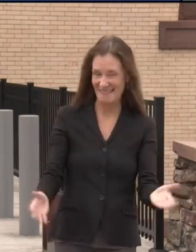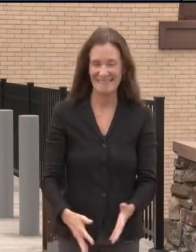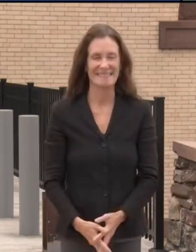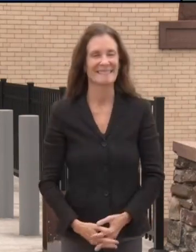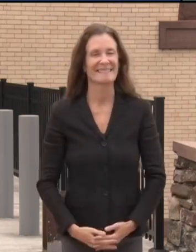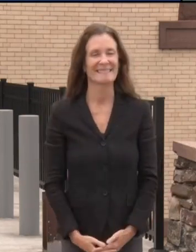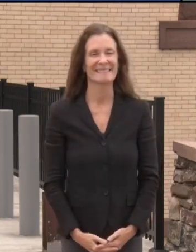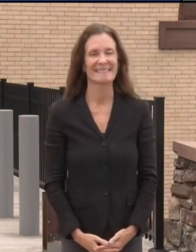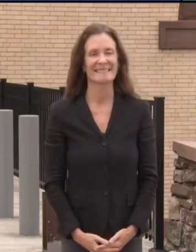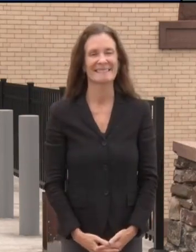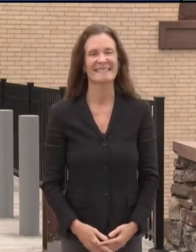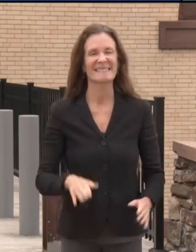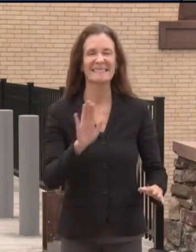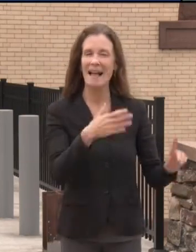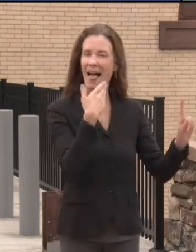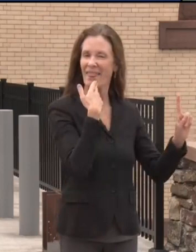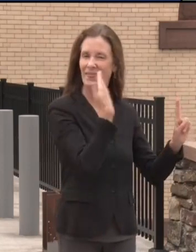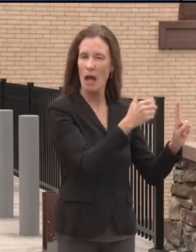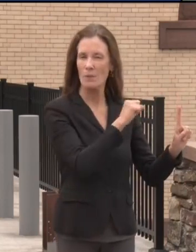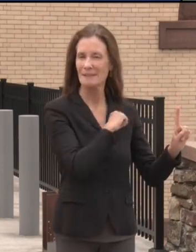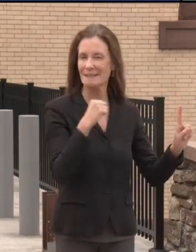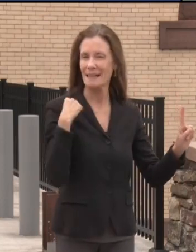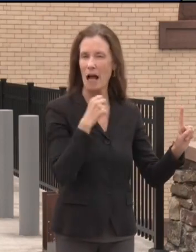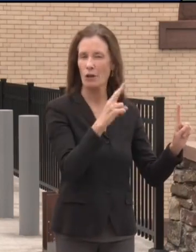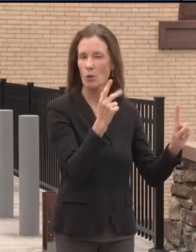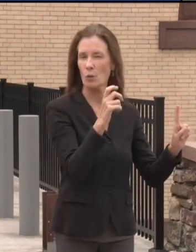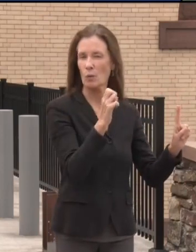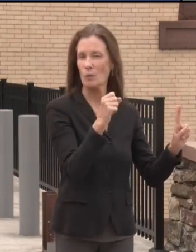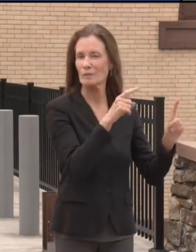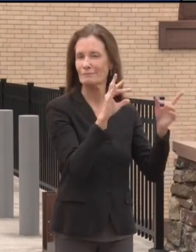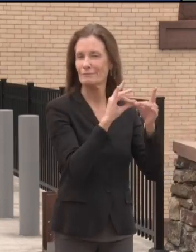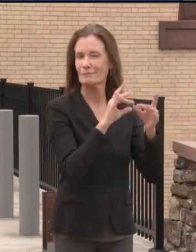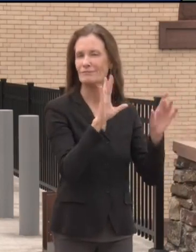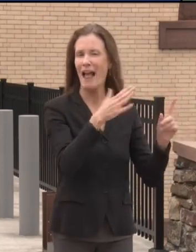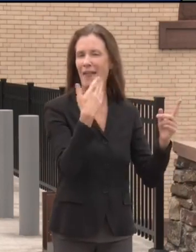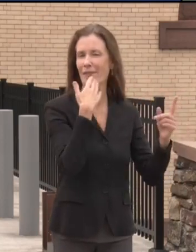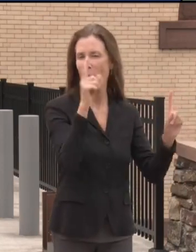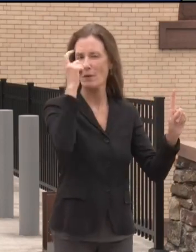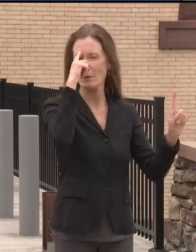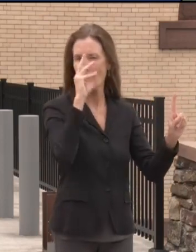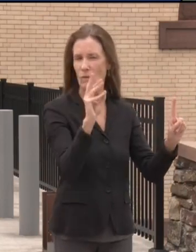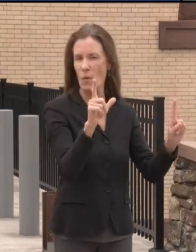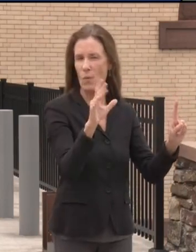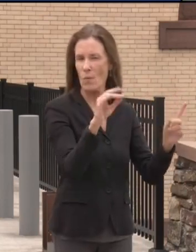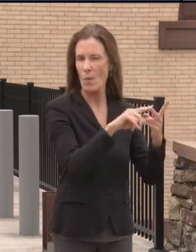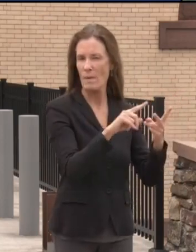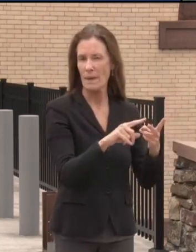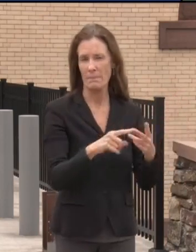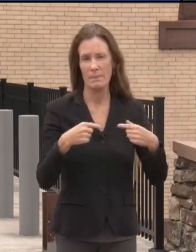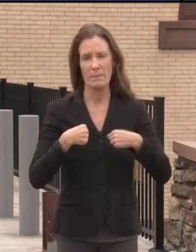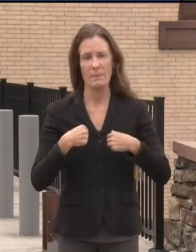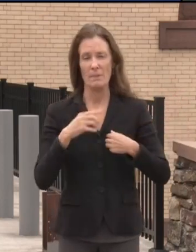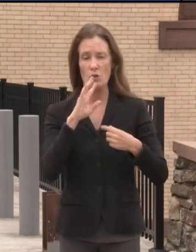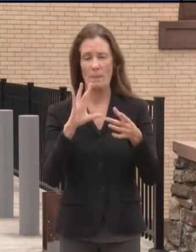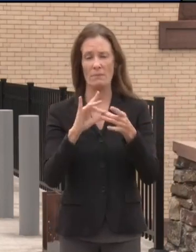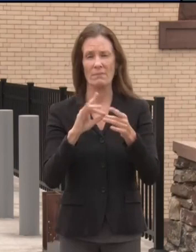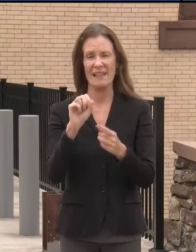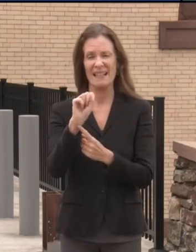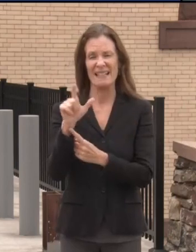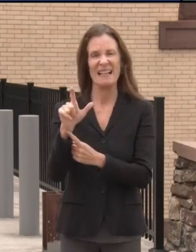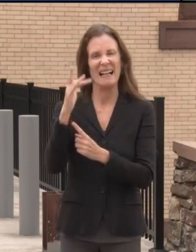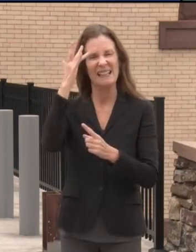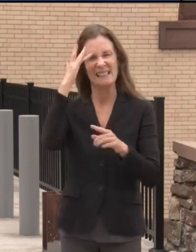Morning. Thank you, Senator Hughes, and thank you, Governor Wolf, for including paid sick leave as one of your legislative priorities for the